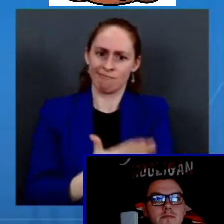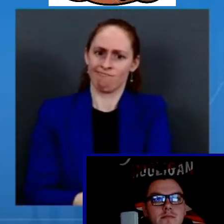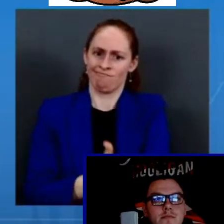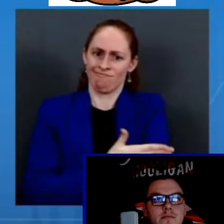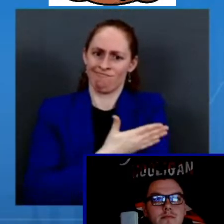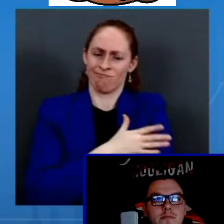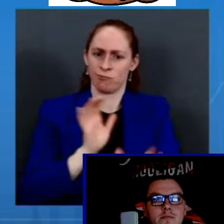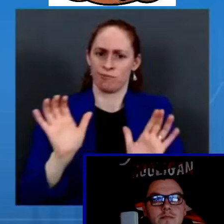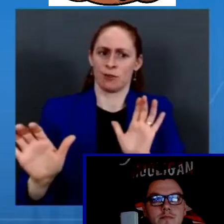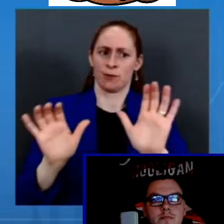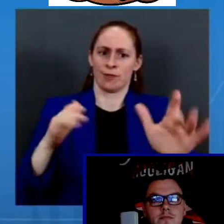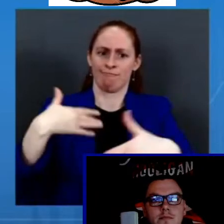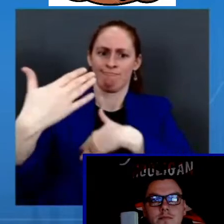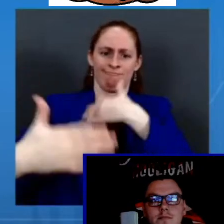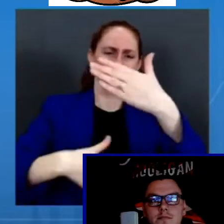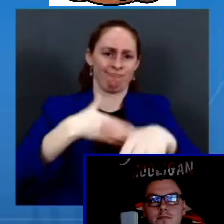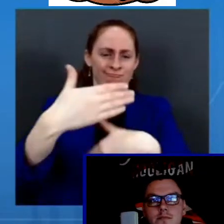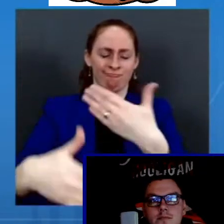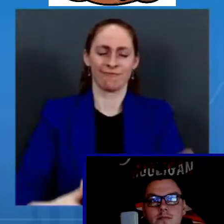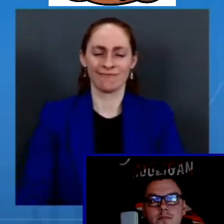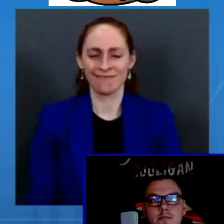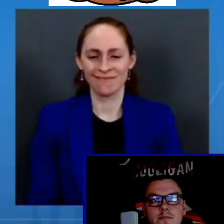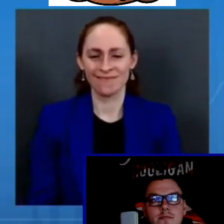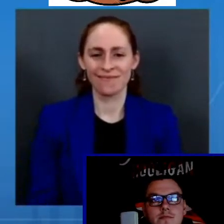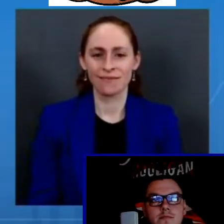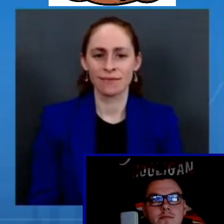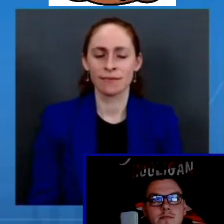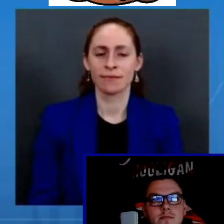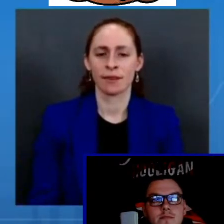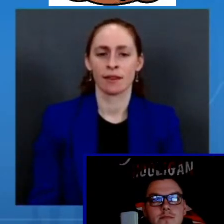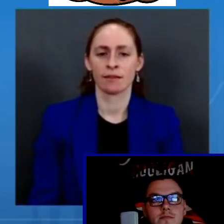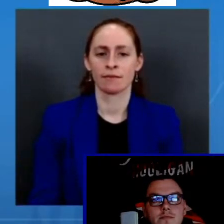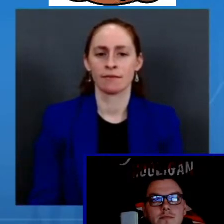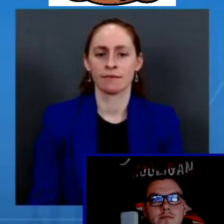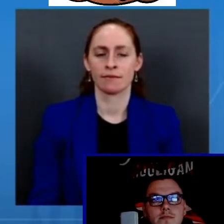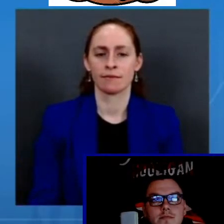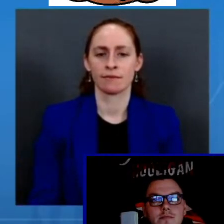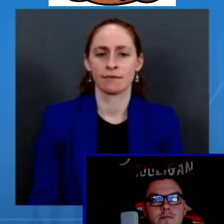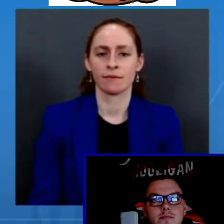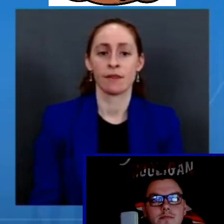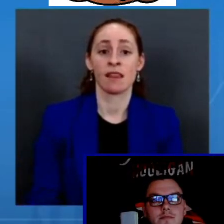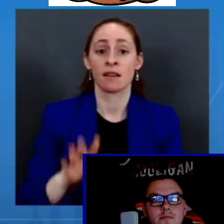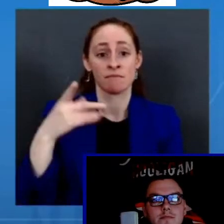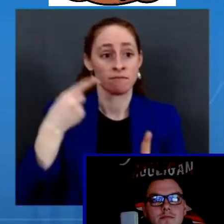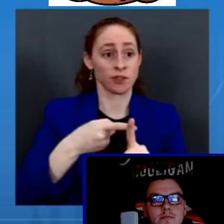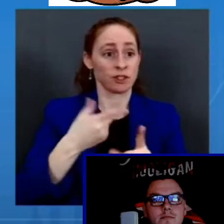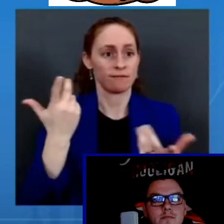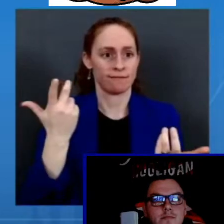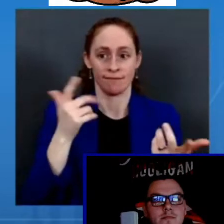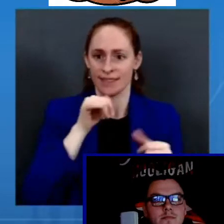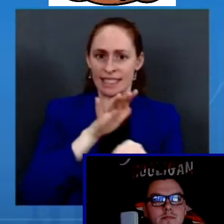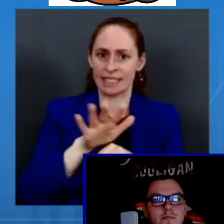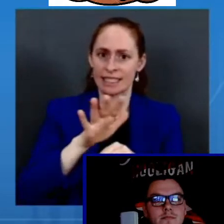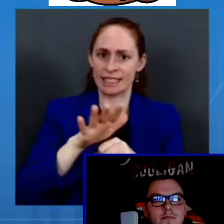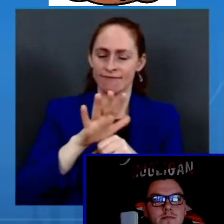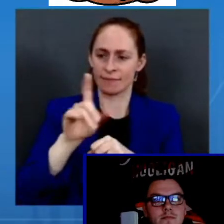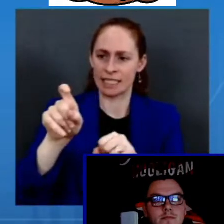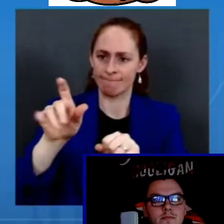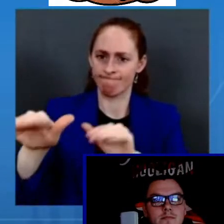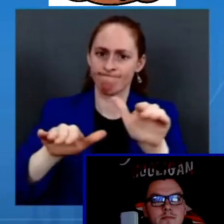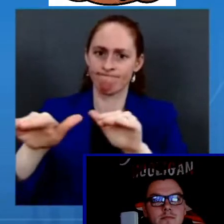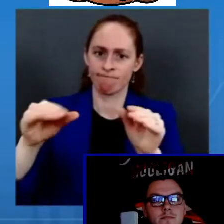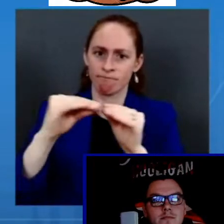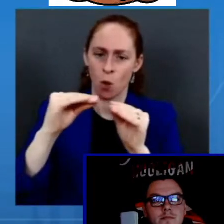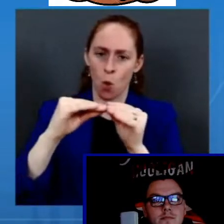and more people vaccinated, more people boosted is the most important thing to do. So I know CDC is making progress on the